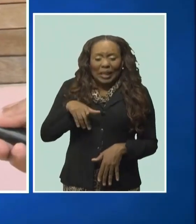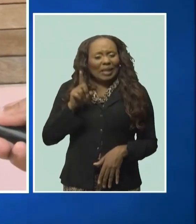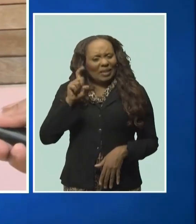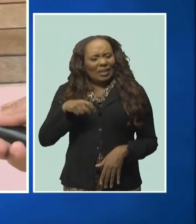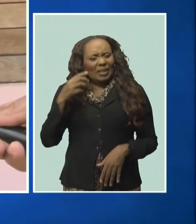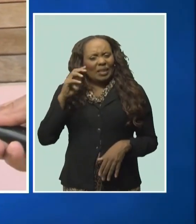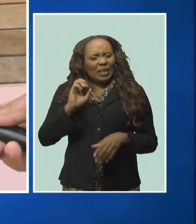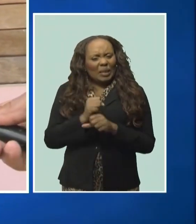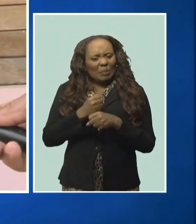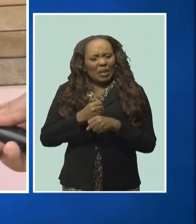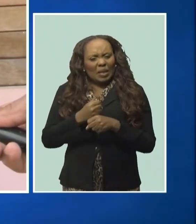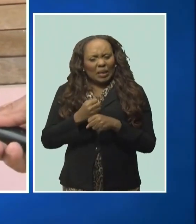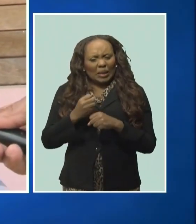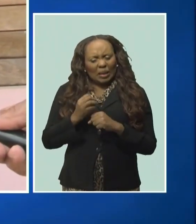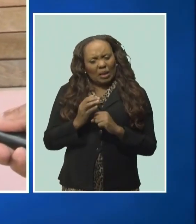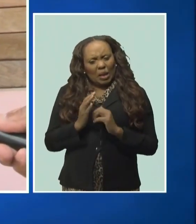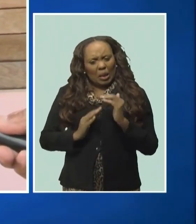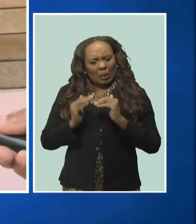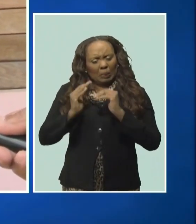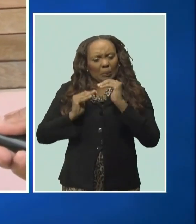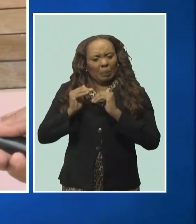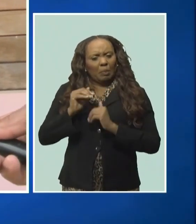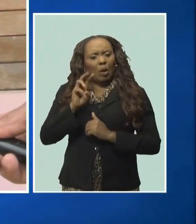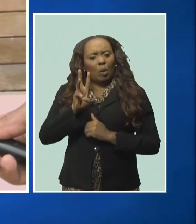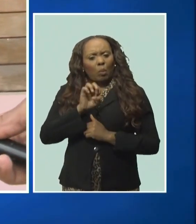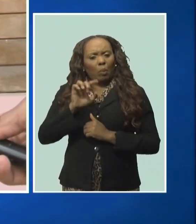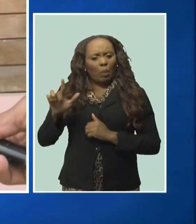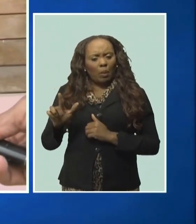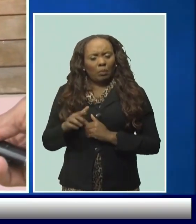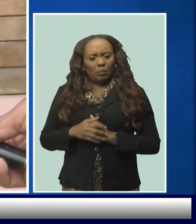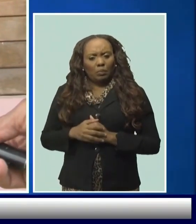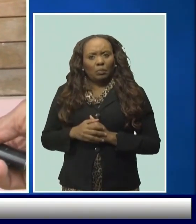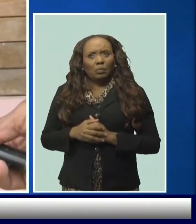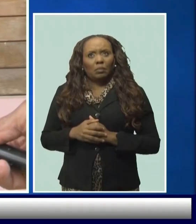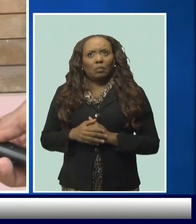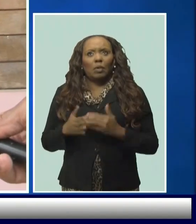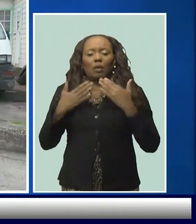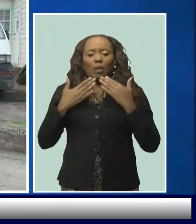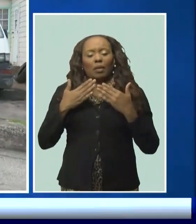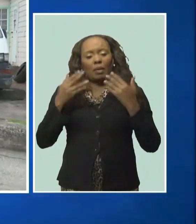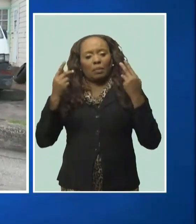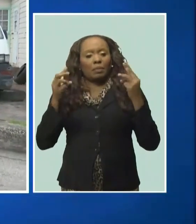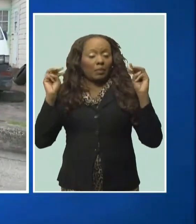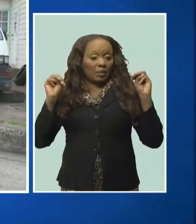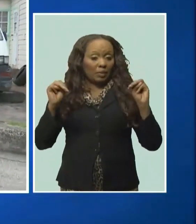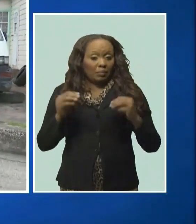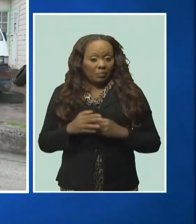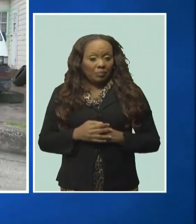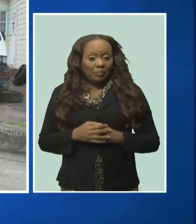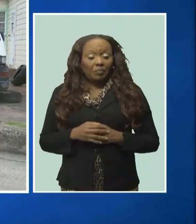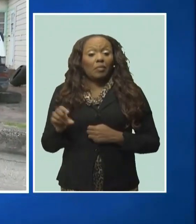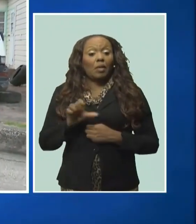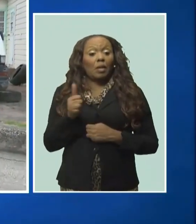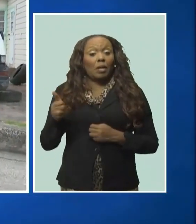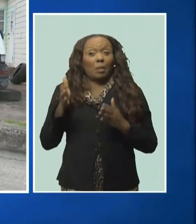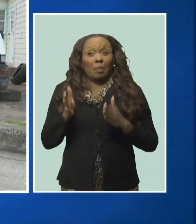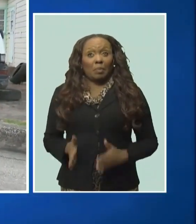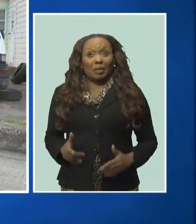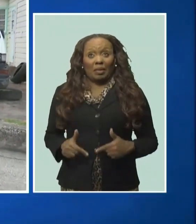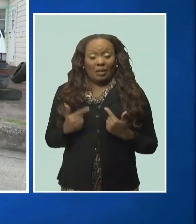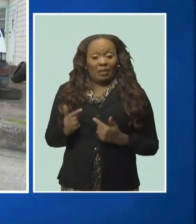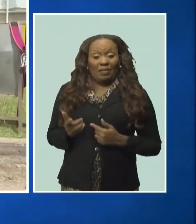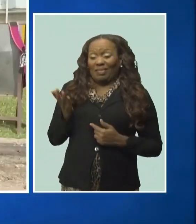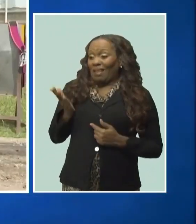to keep off the pollution and water. But anyhow, that's good. Thanks to Prime Minister for that. Another long-standing resident, Trina